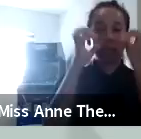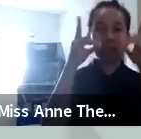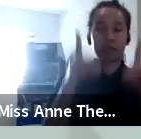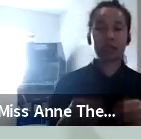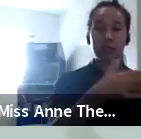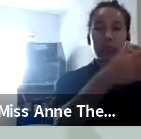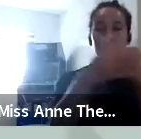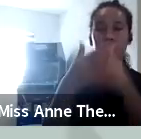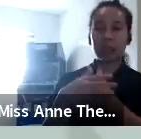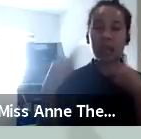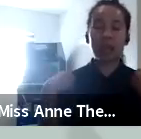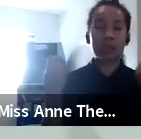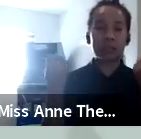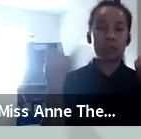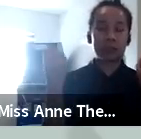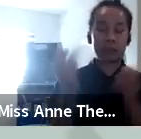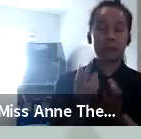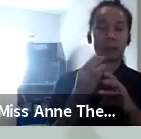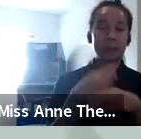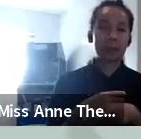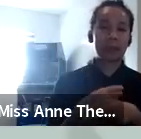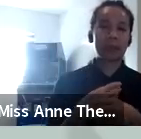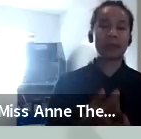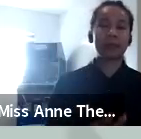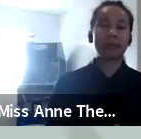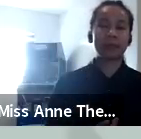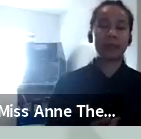community has done.